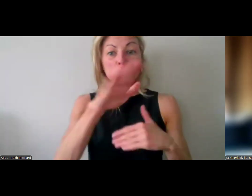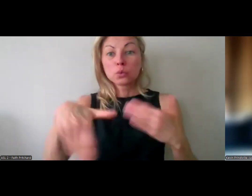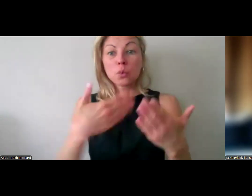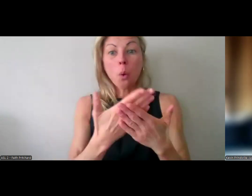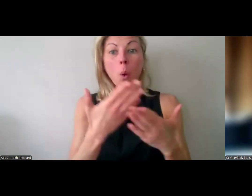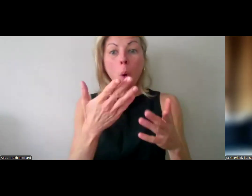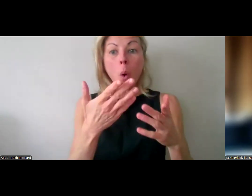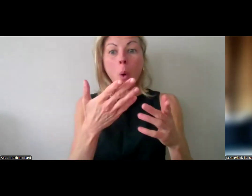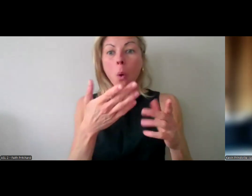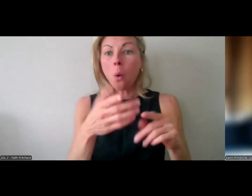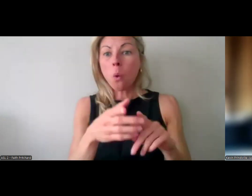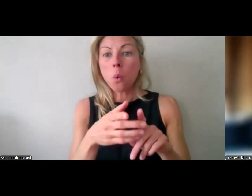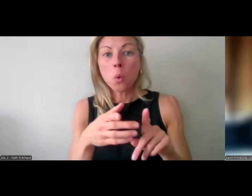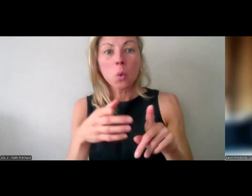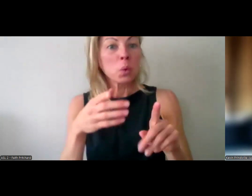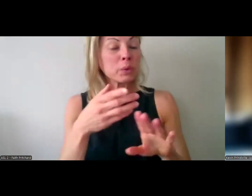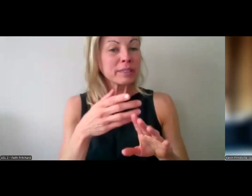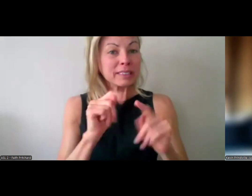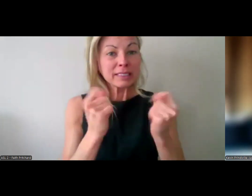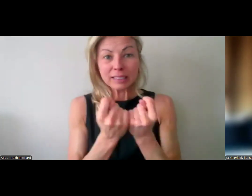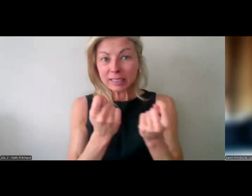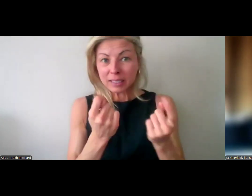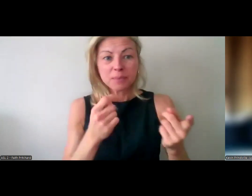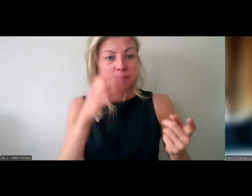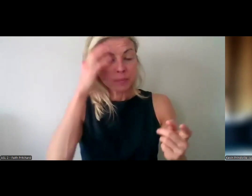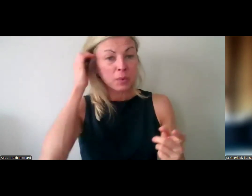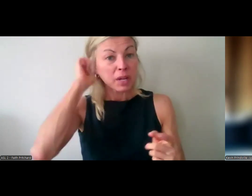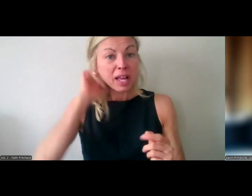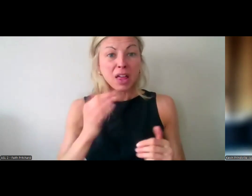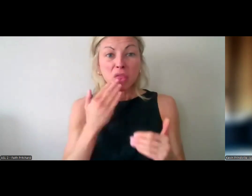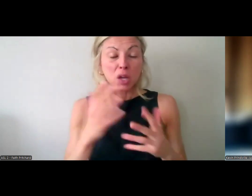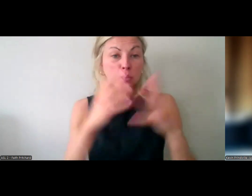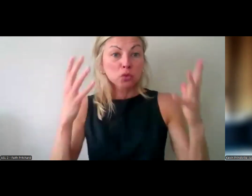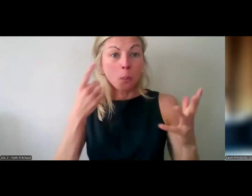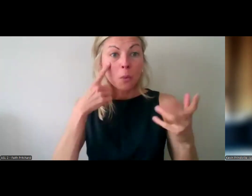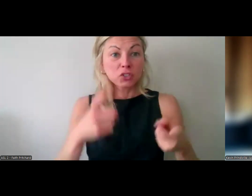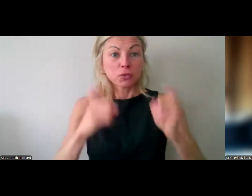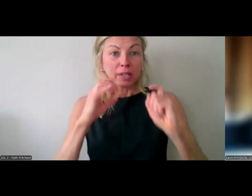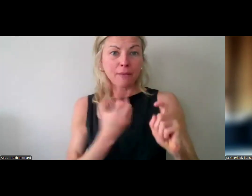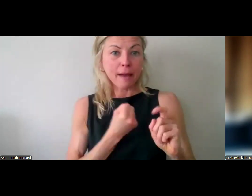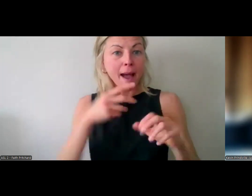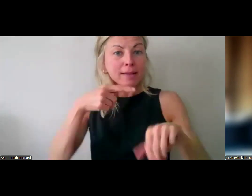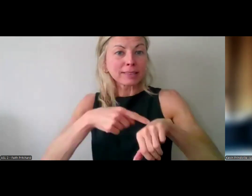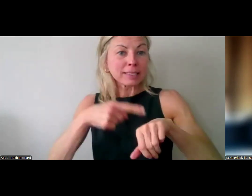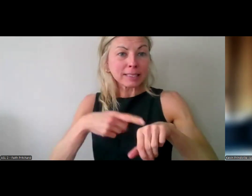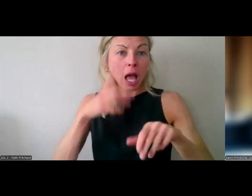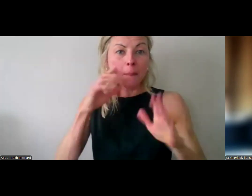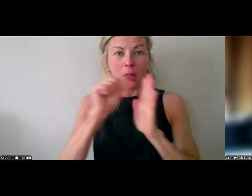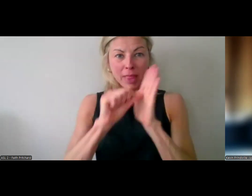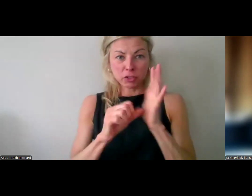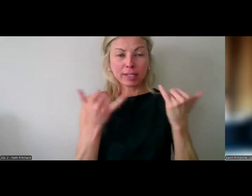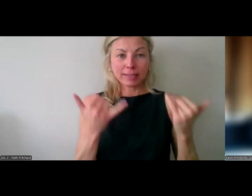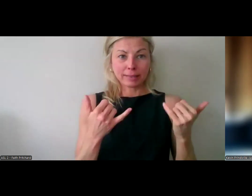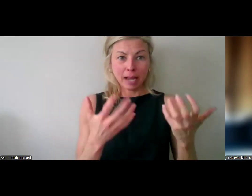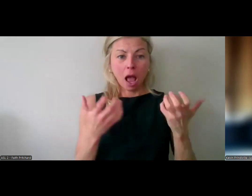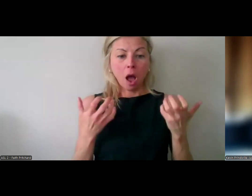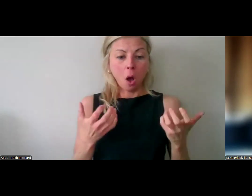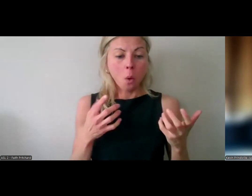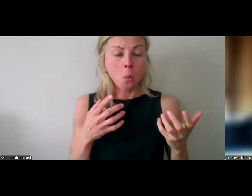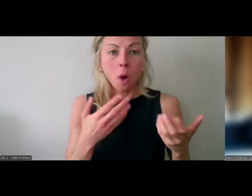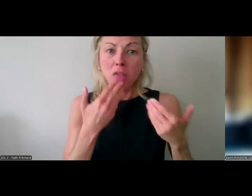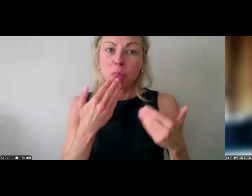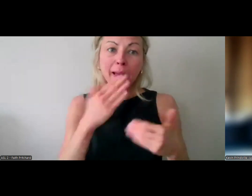and Marco and everybody at Cal HHS and Darcy. Thanks so much for giving us this time in the agenda today. I want to thank all of the Impact Committee